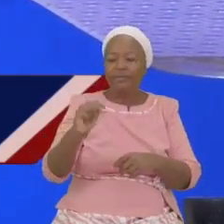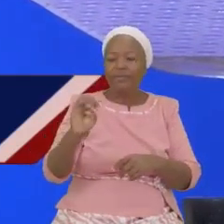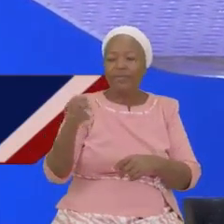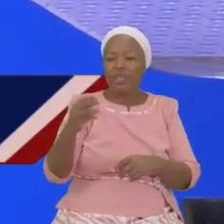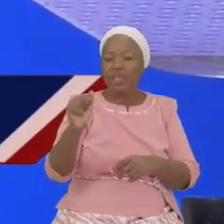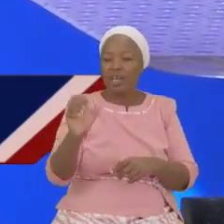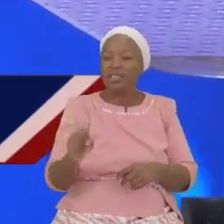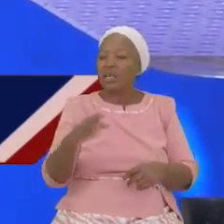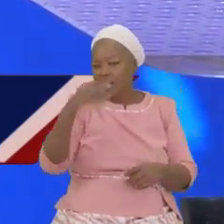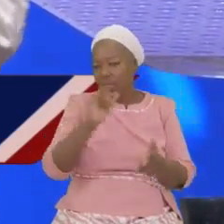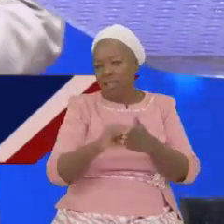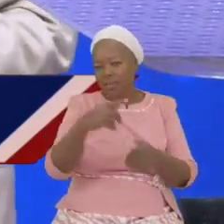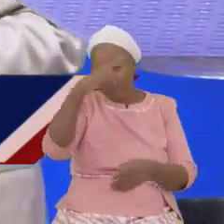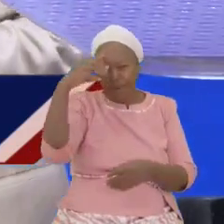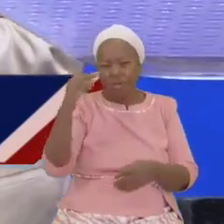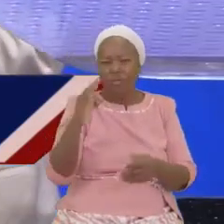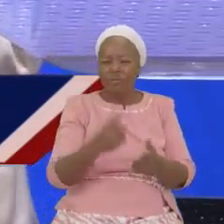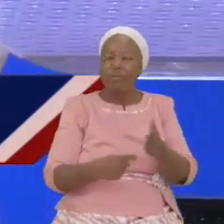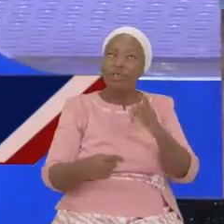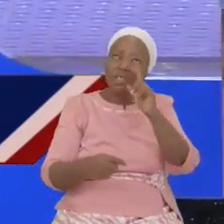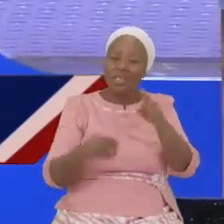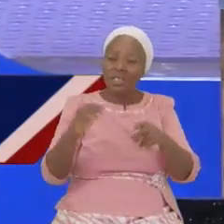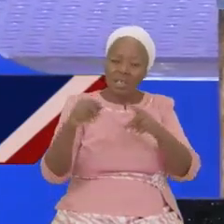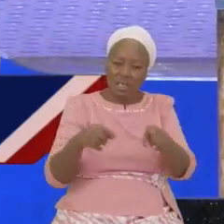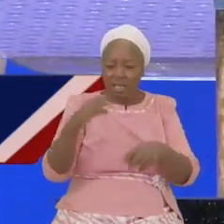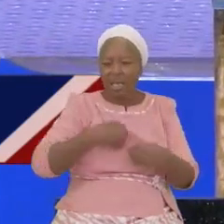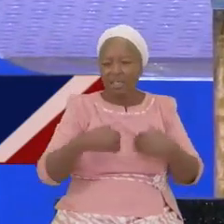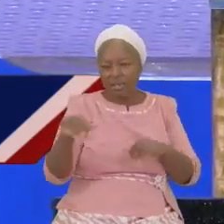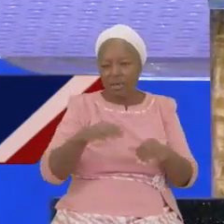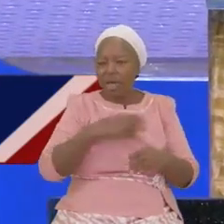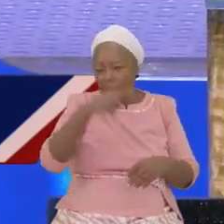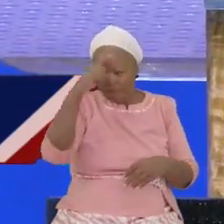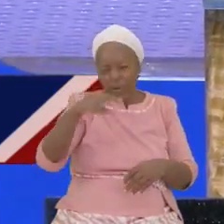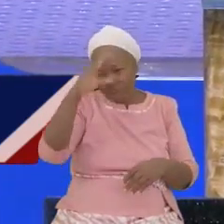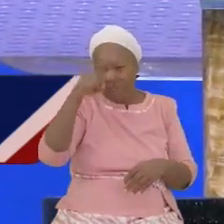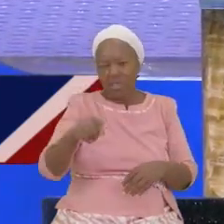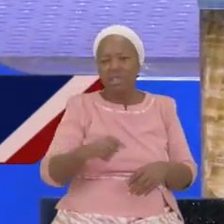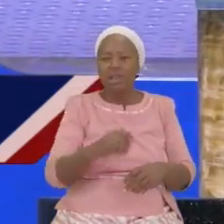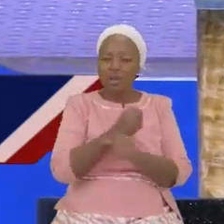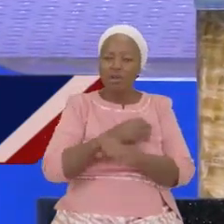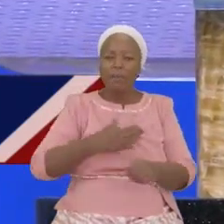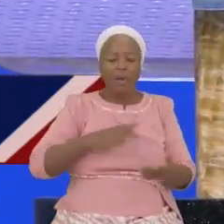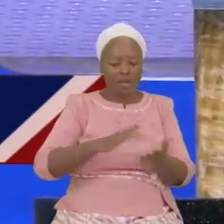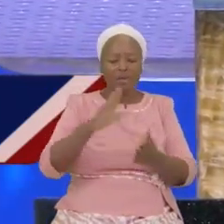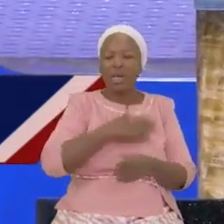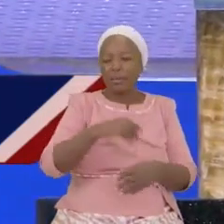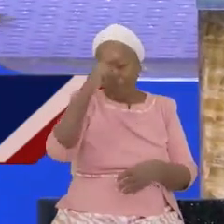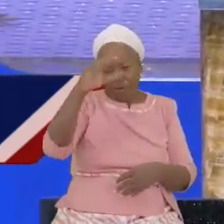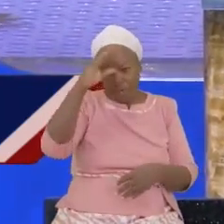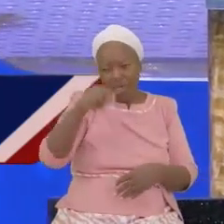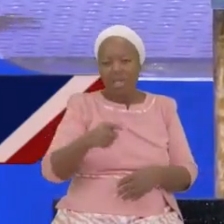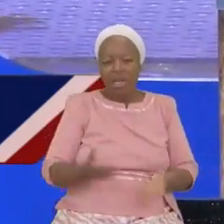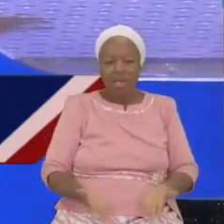because of what he has done, because he delighted in my glory, and because he lifted up my